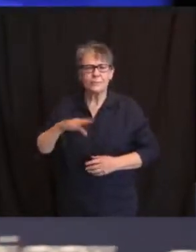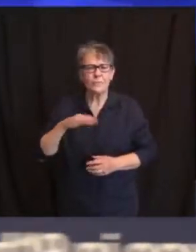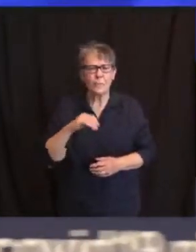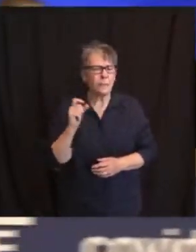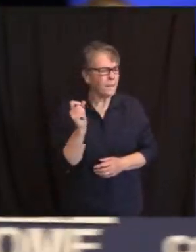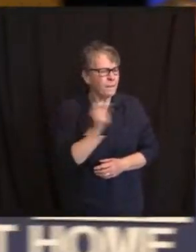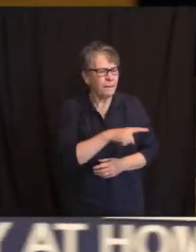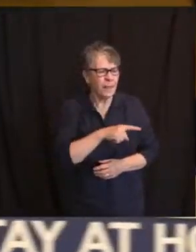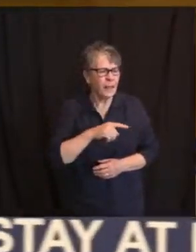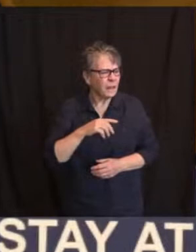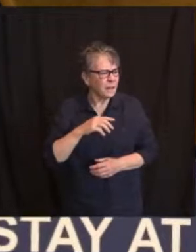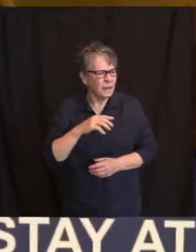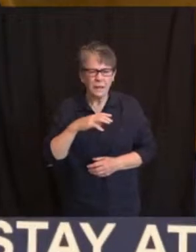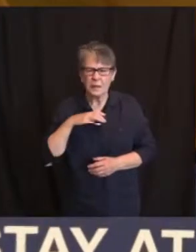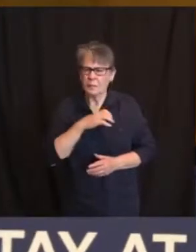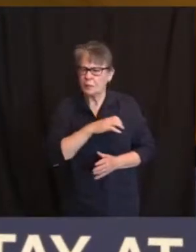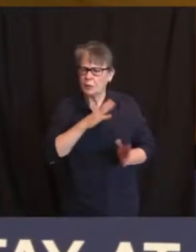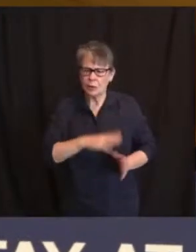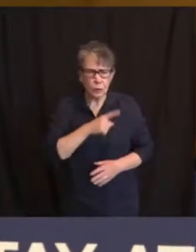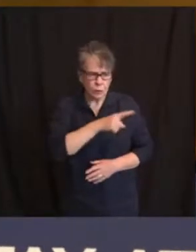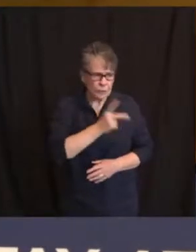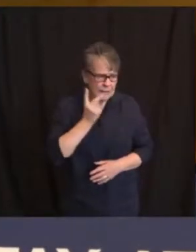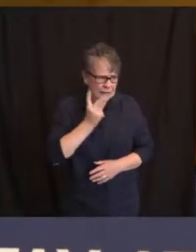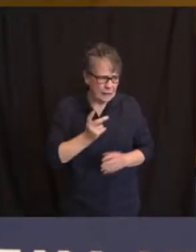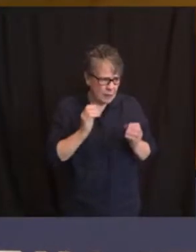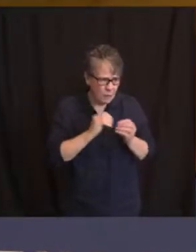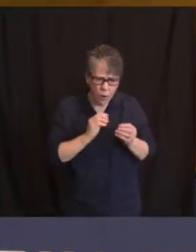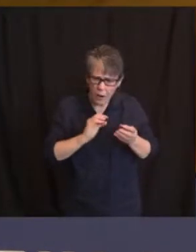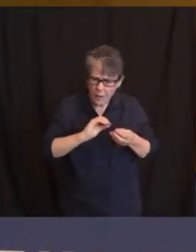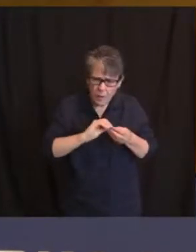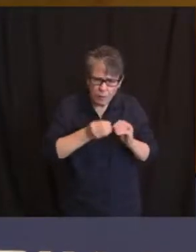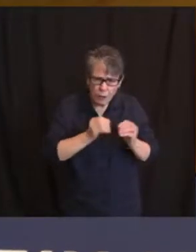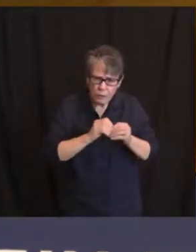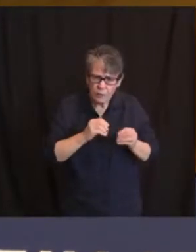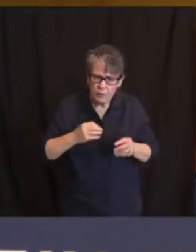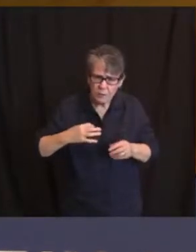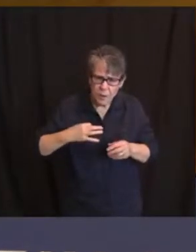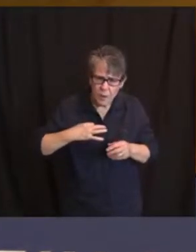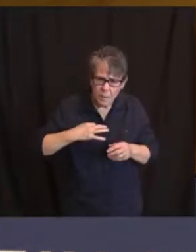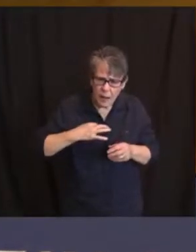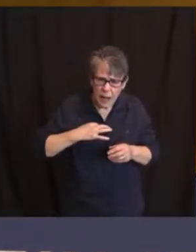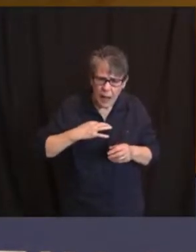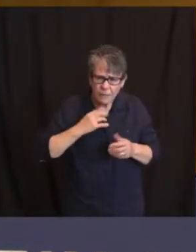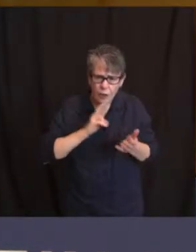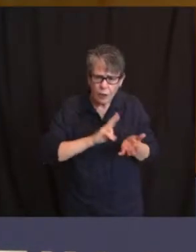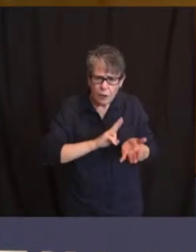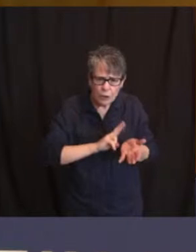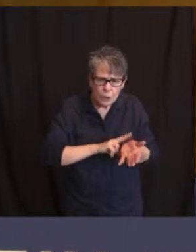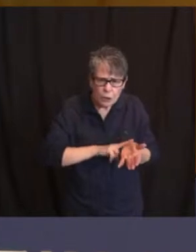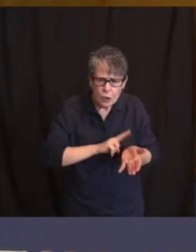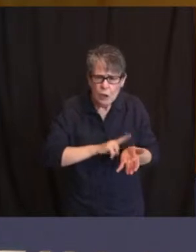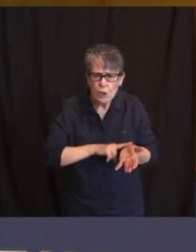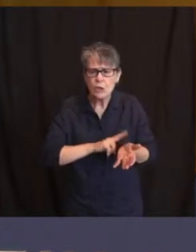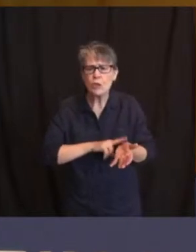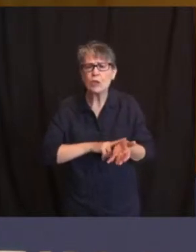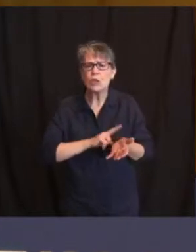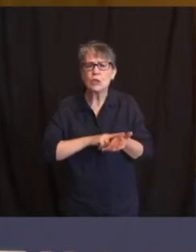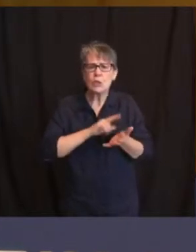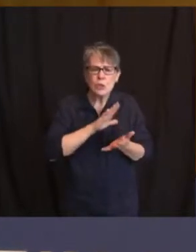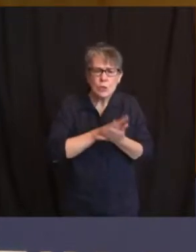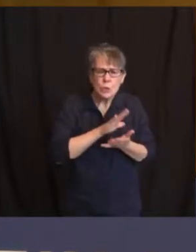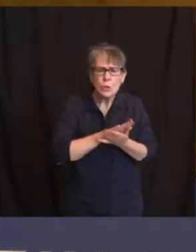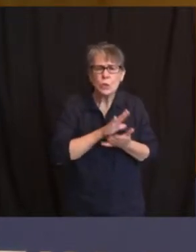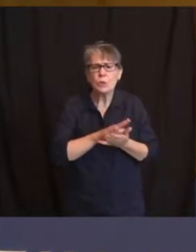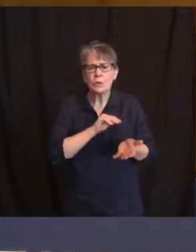Yeah, I mean, actually, our enrollments for nursing programs were up to begin with, but I think, you know, you